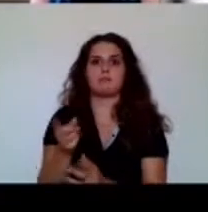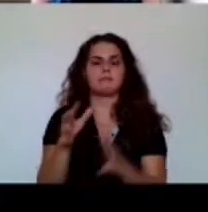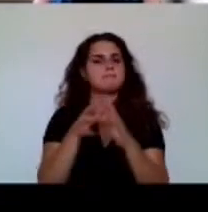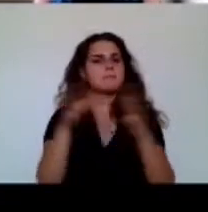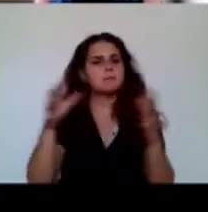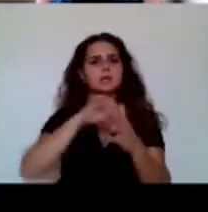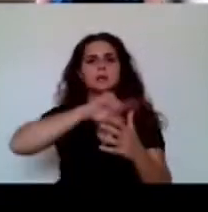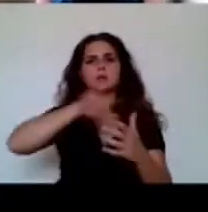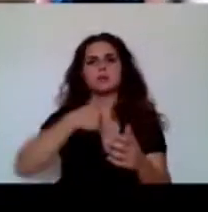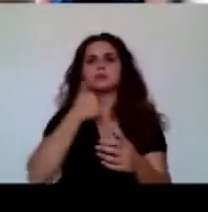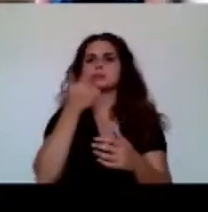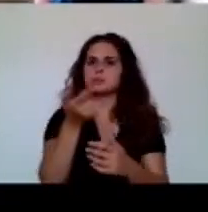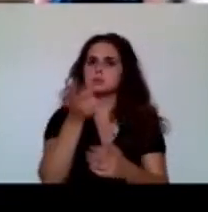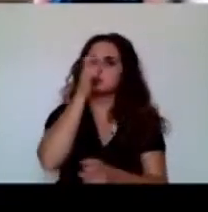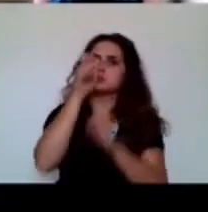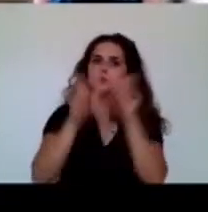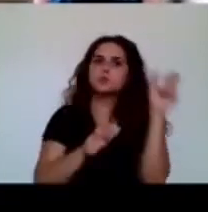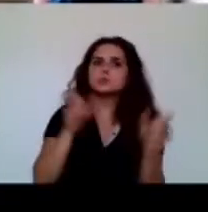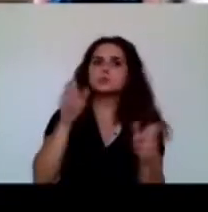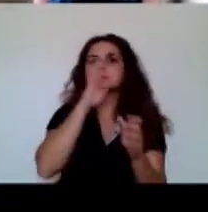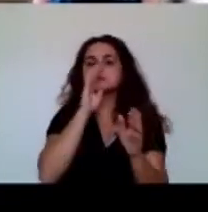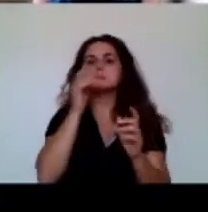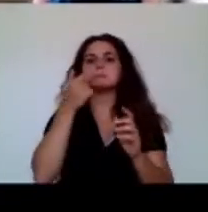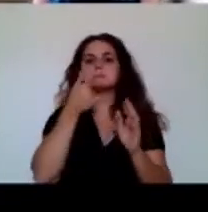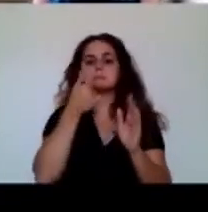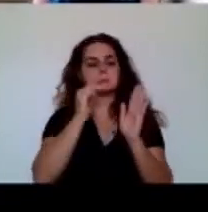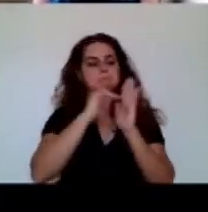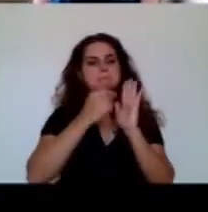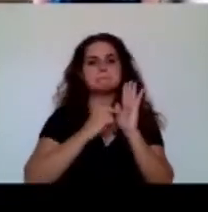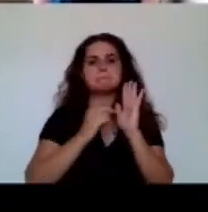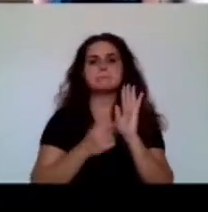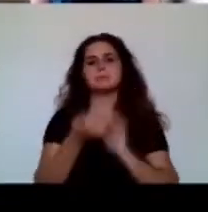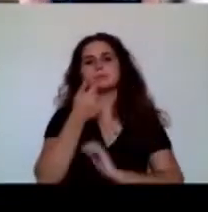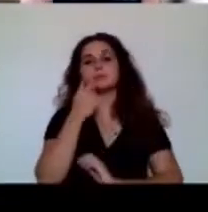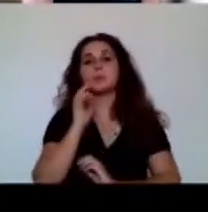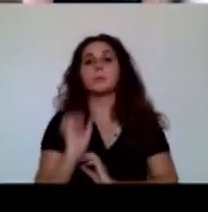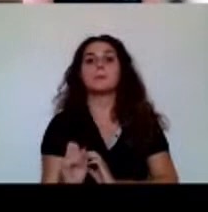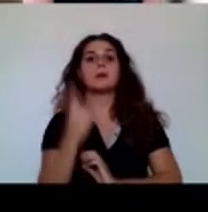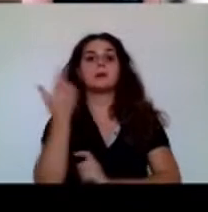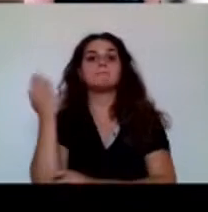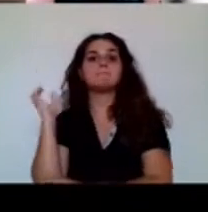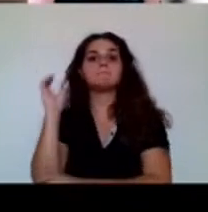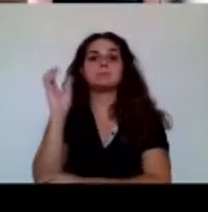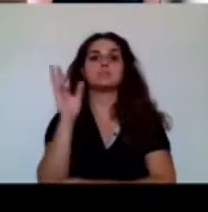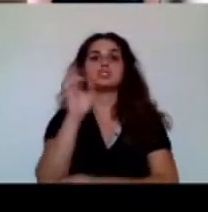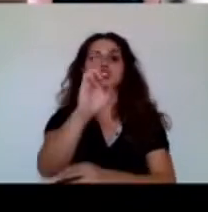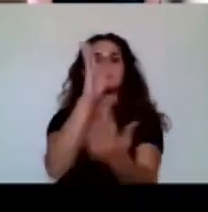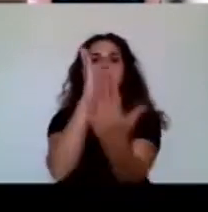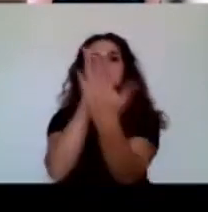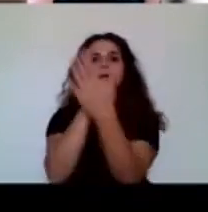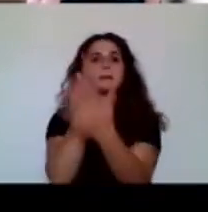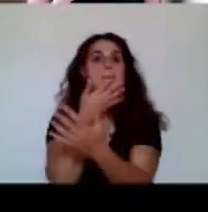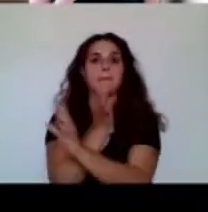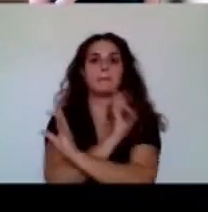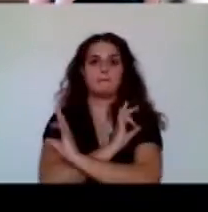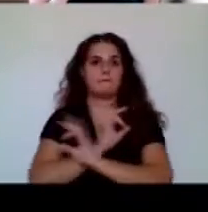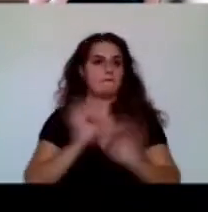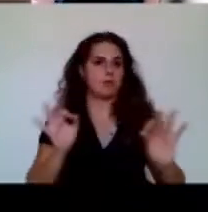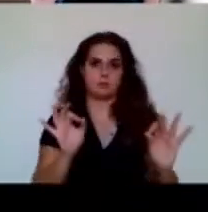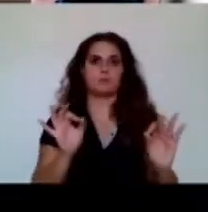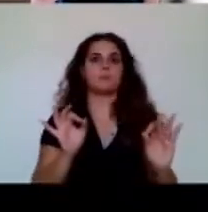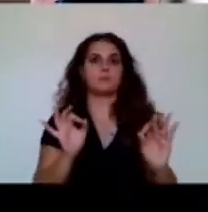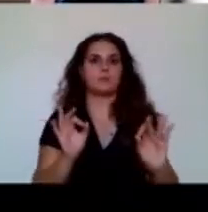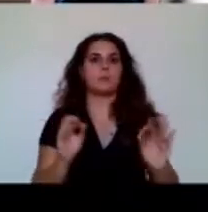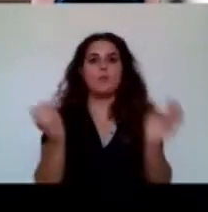they've understood the instructions, we find that on the very first throw with the goggles, they hit the target perfectly. There's no